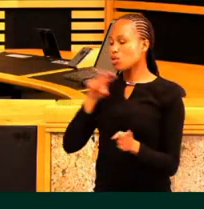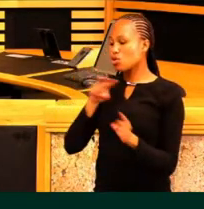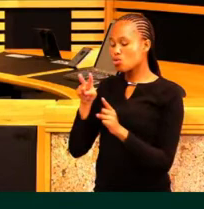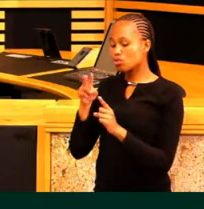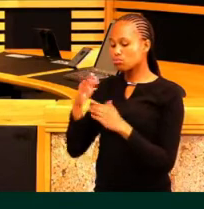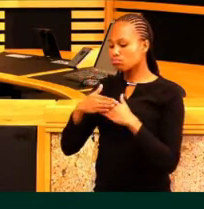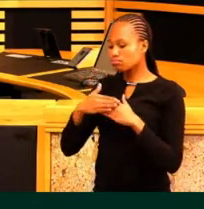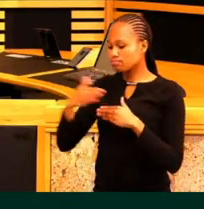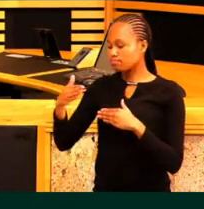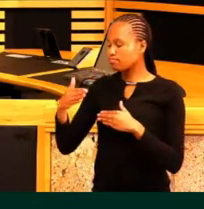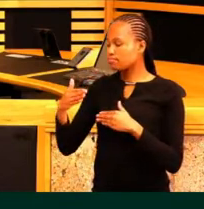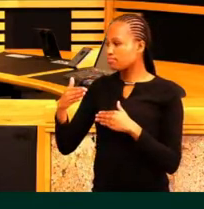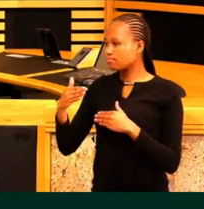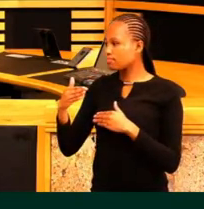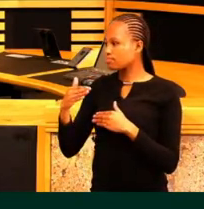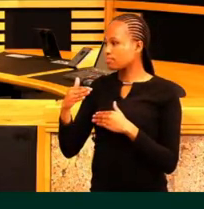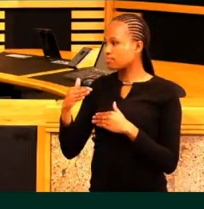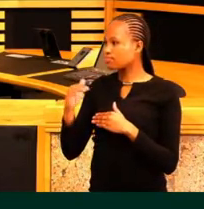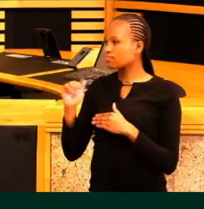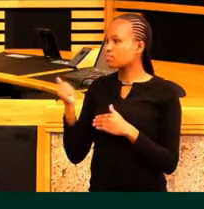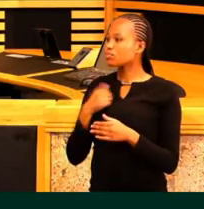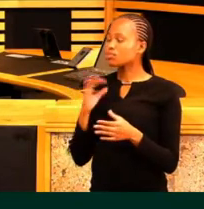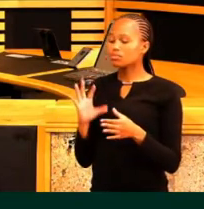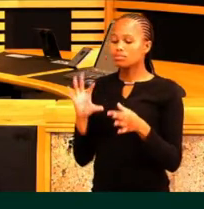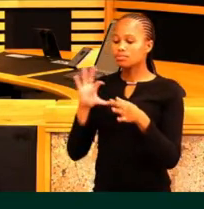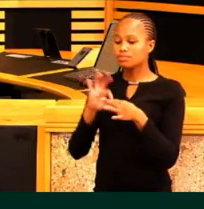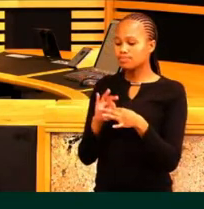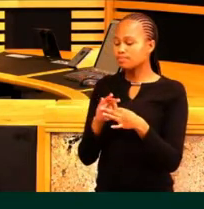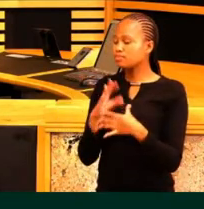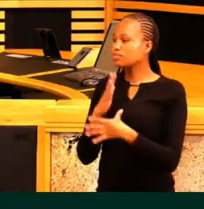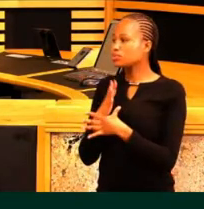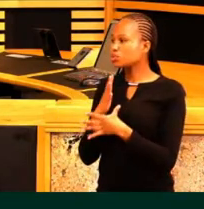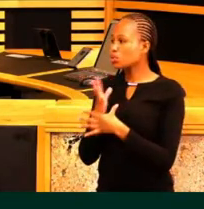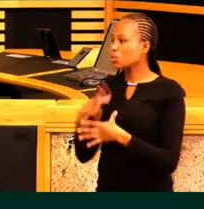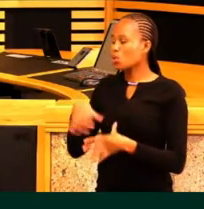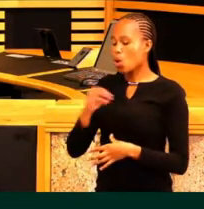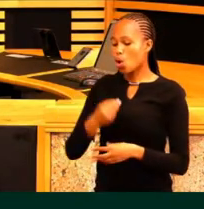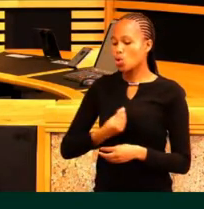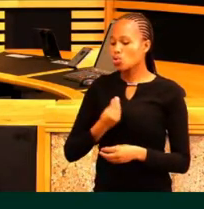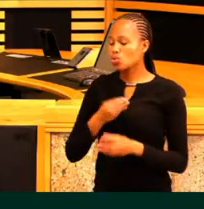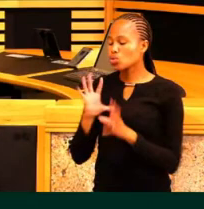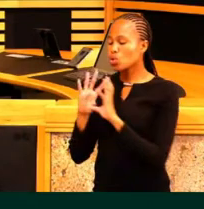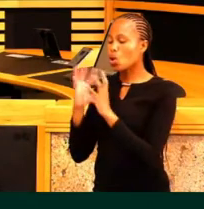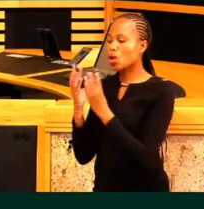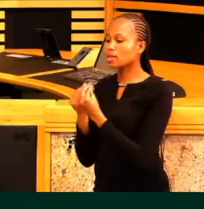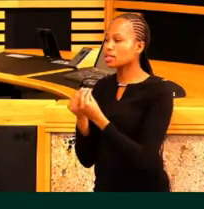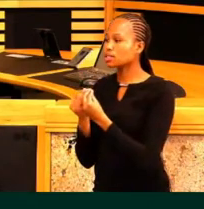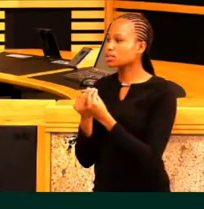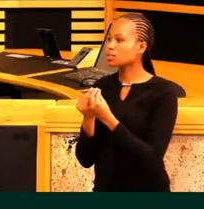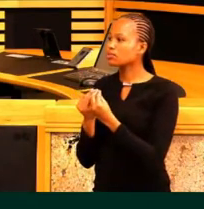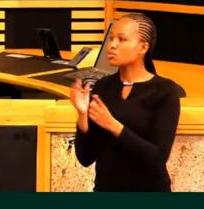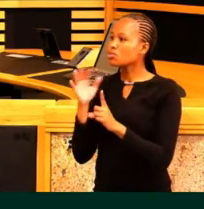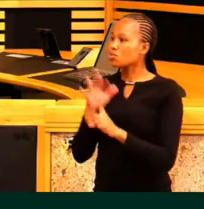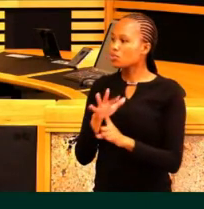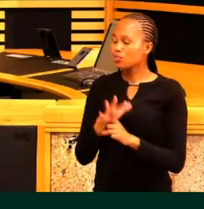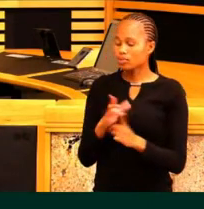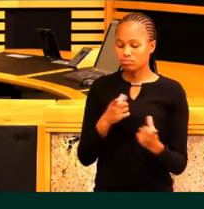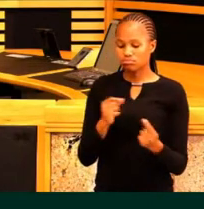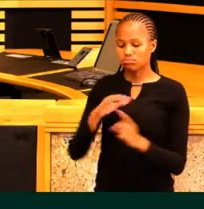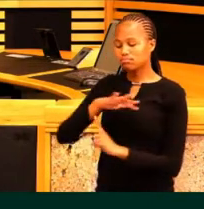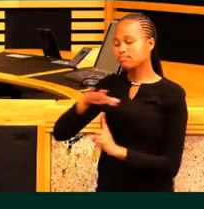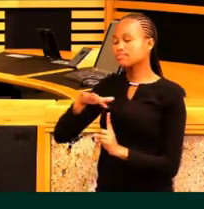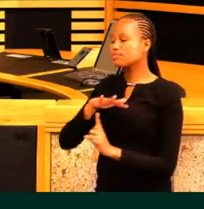continuing our collaborative efforts with psych and early with organization to Foster an inclusive environment